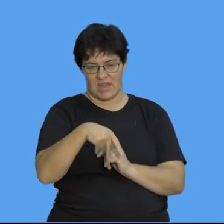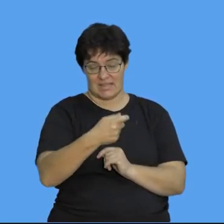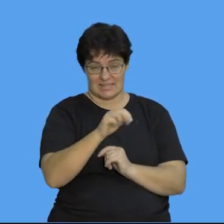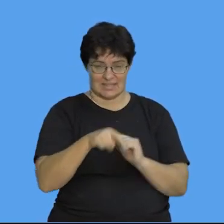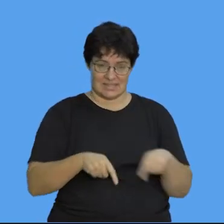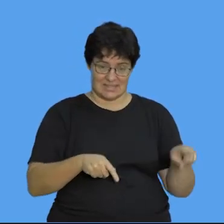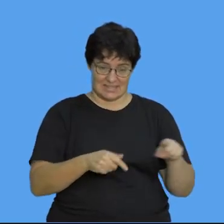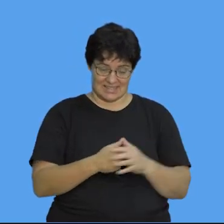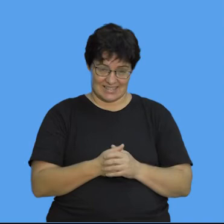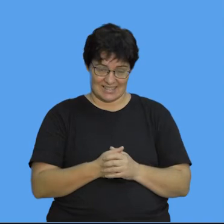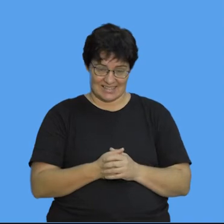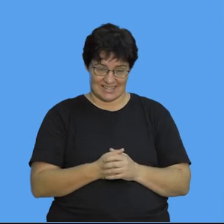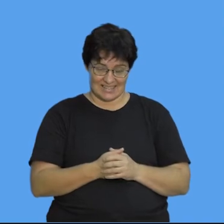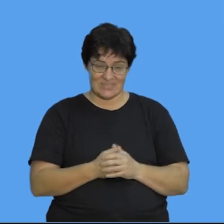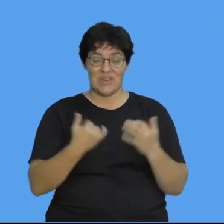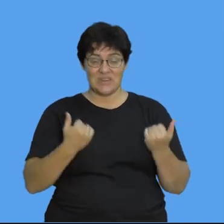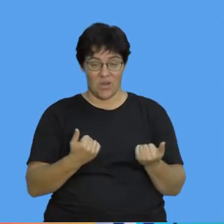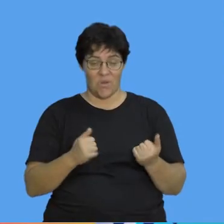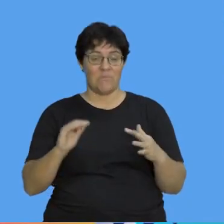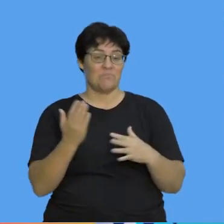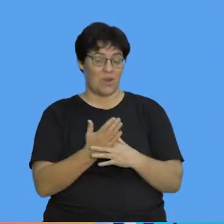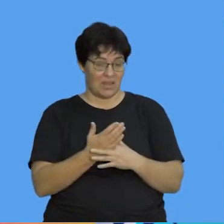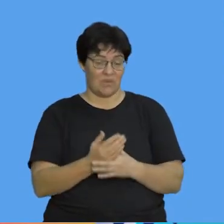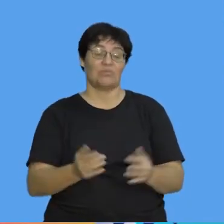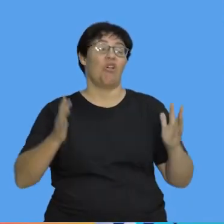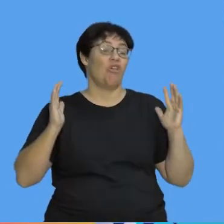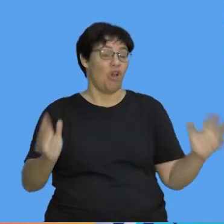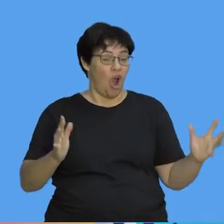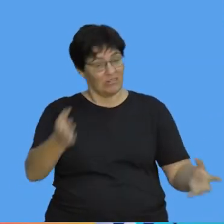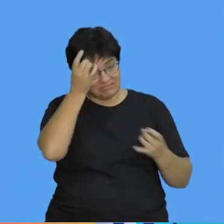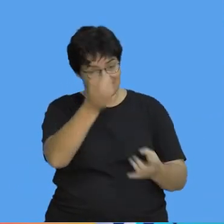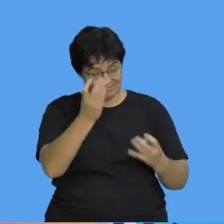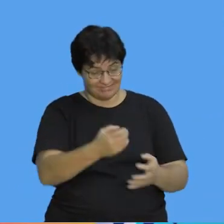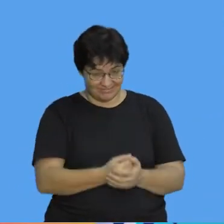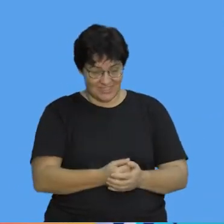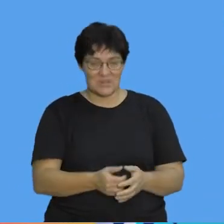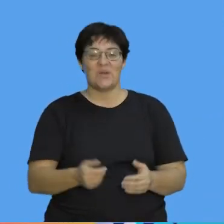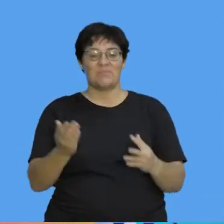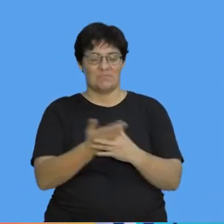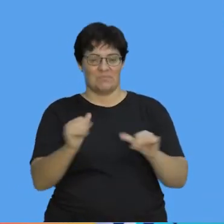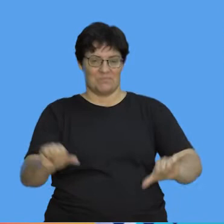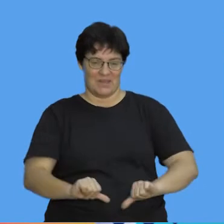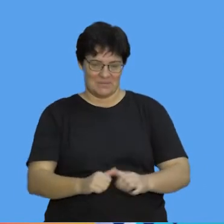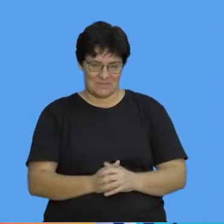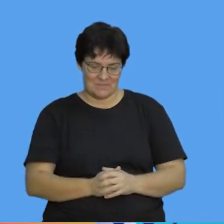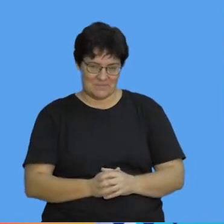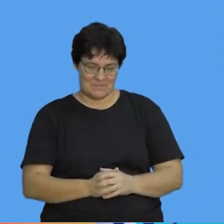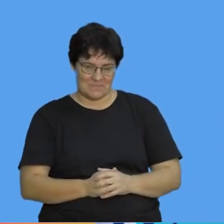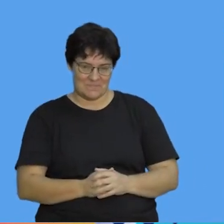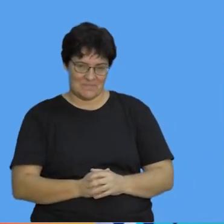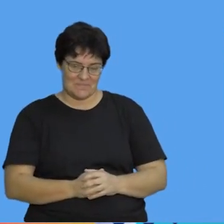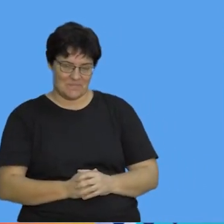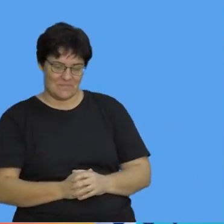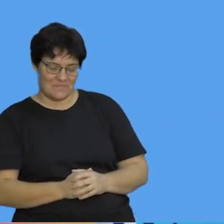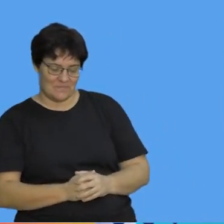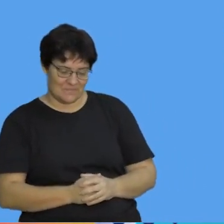the sporophyte plant. Okay, guys, we're going to take a quick break. That was a lot to take in. We'll be back